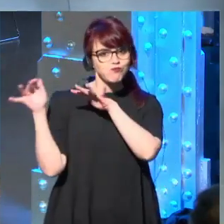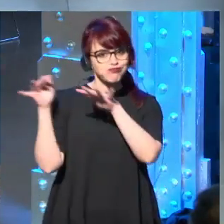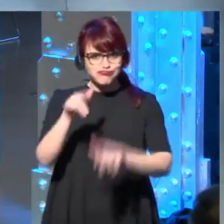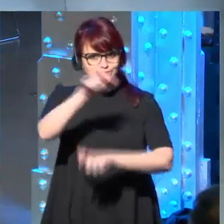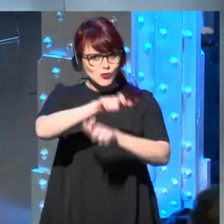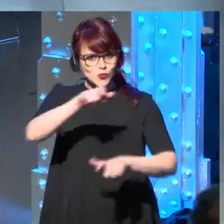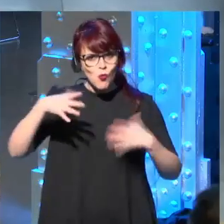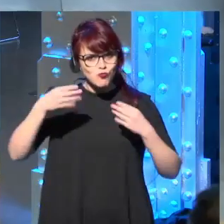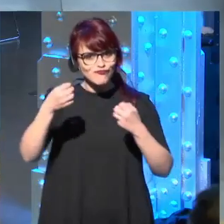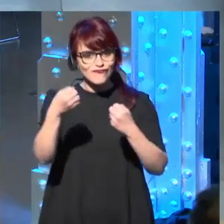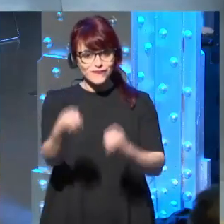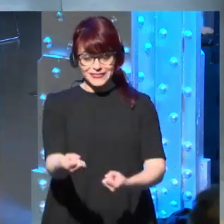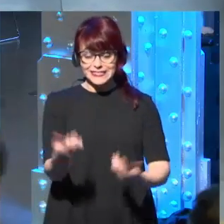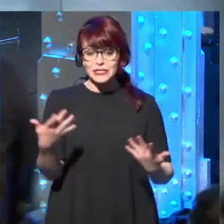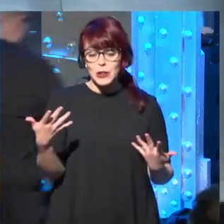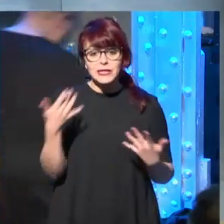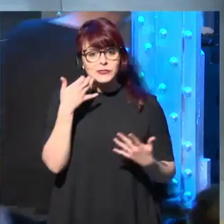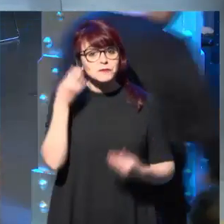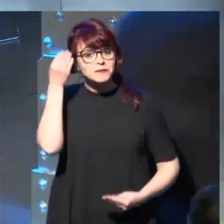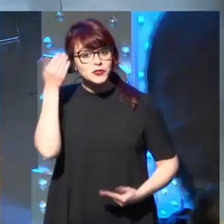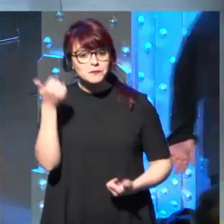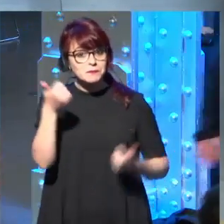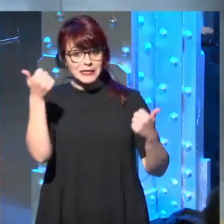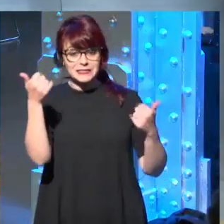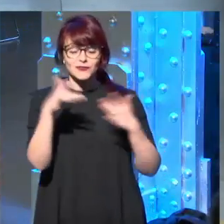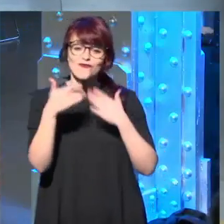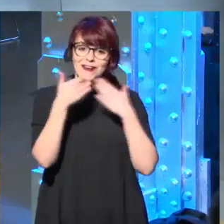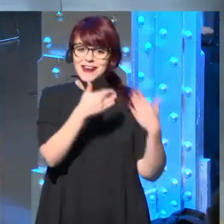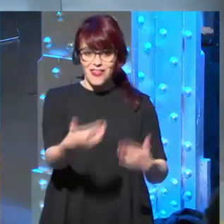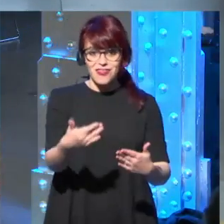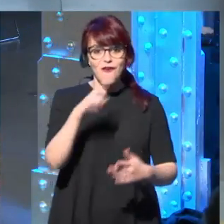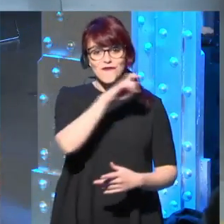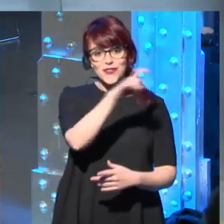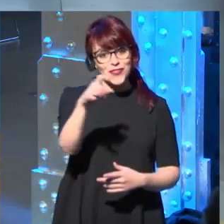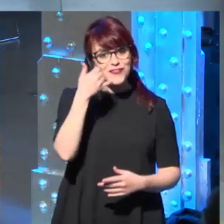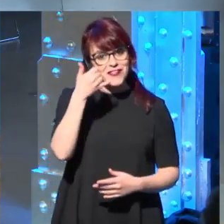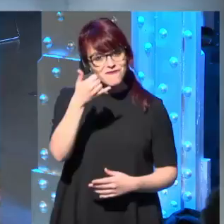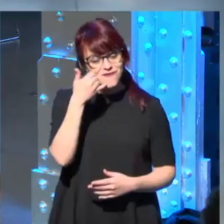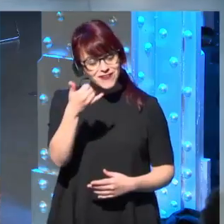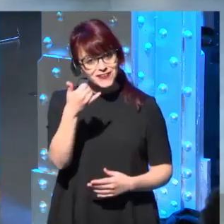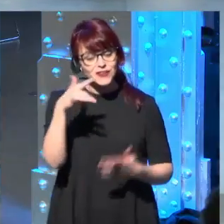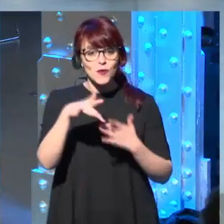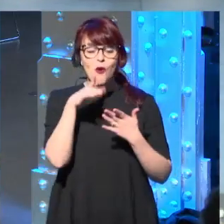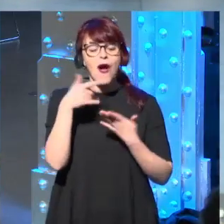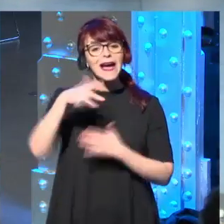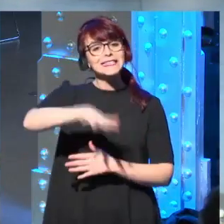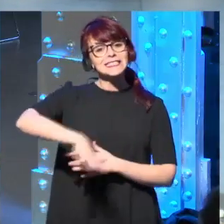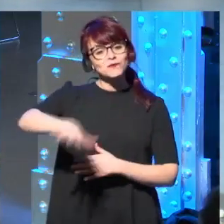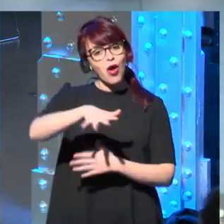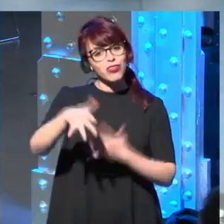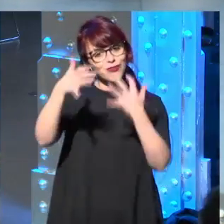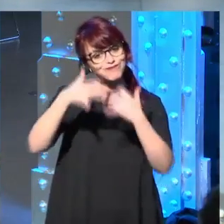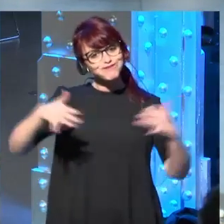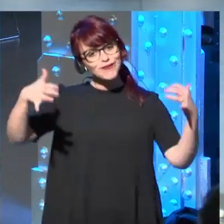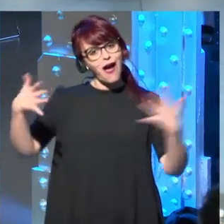ago, everybody attends massively your presentations. And so I would like to thank Fundación Telefónica for